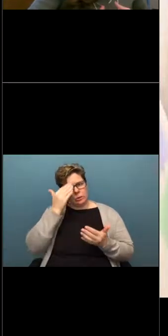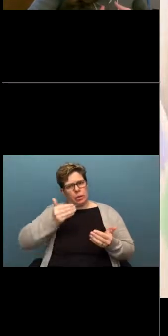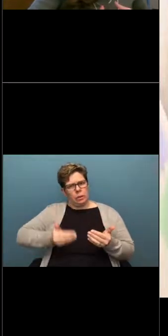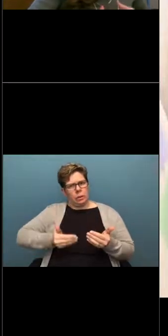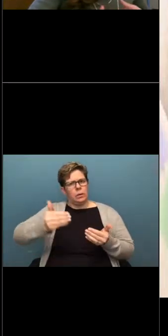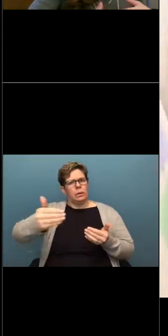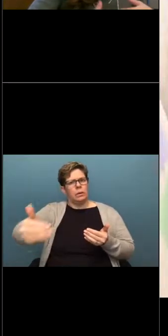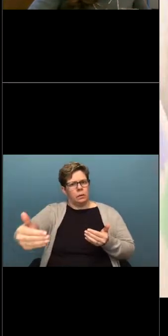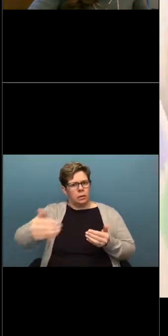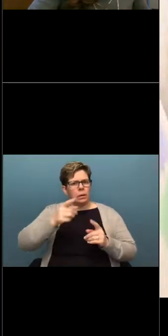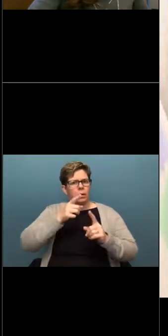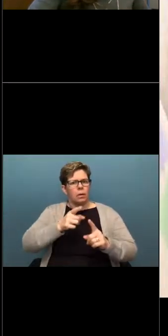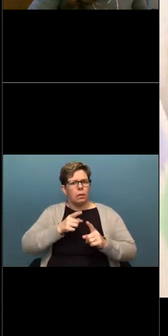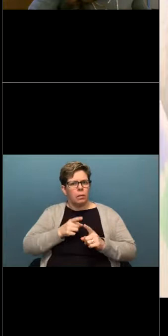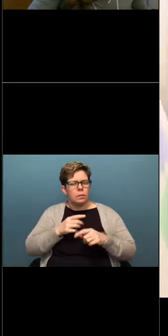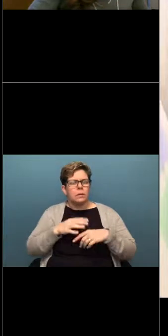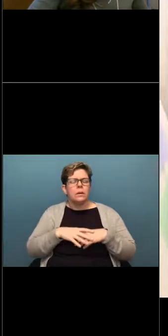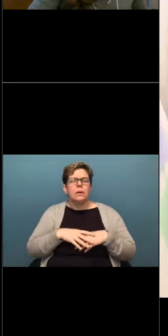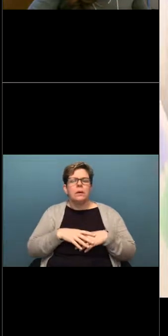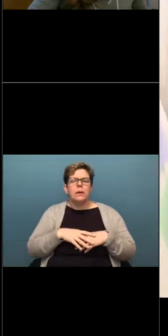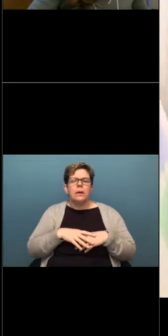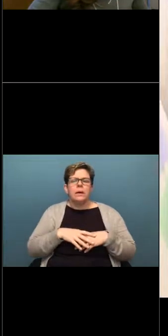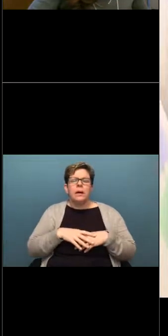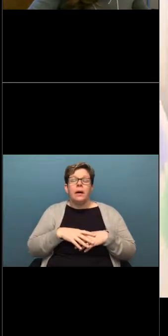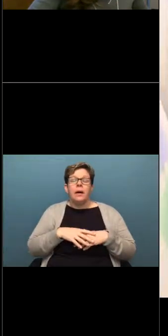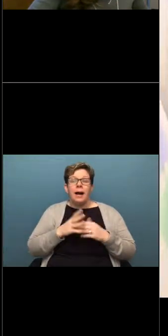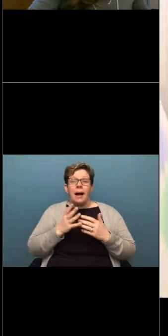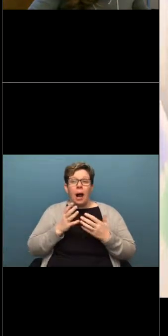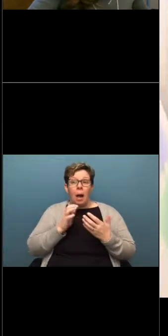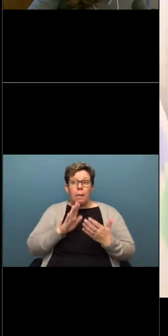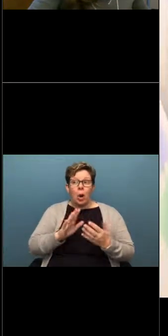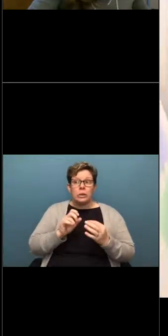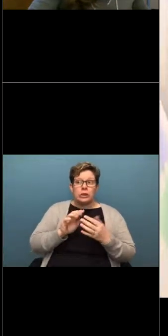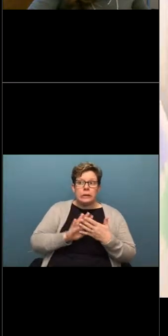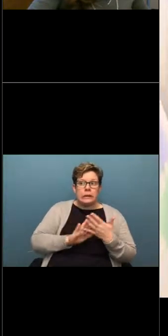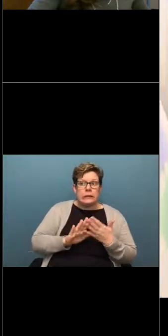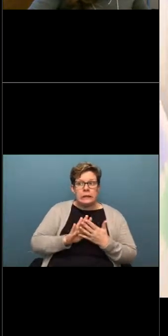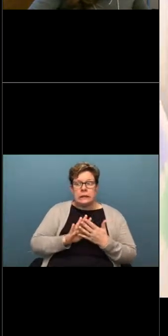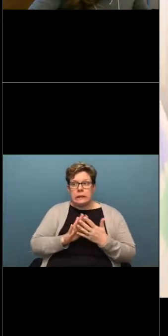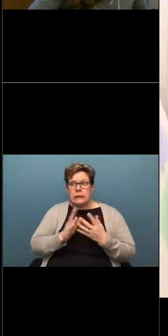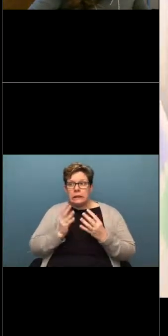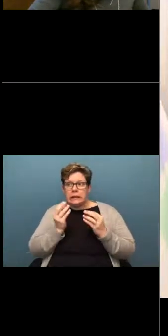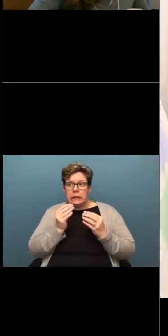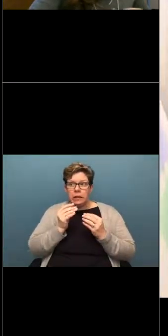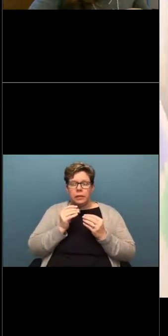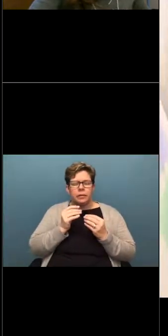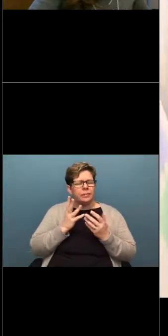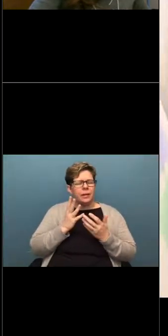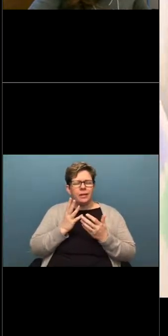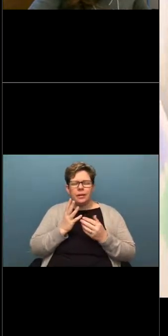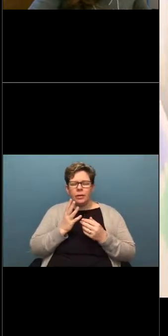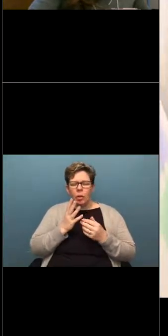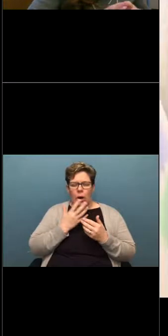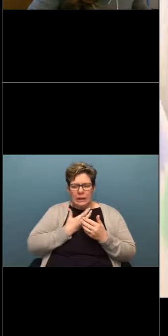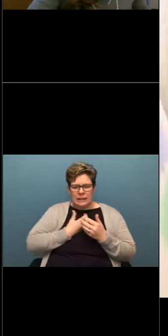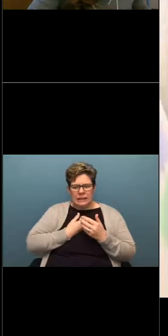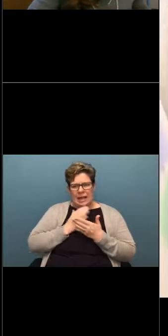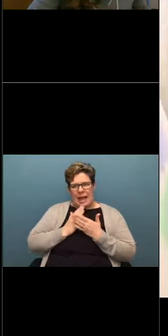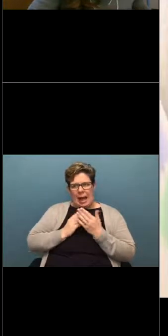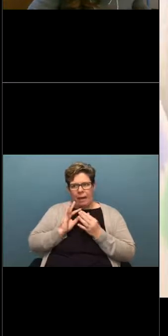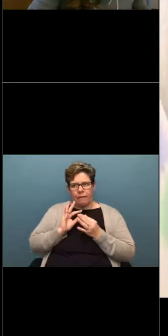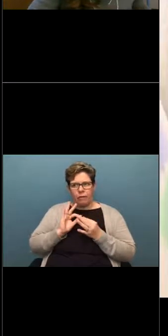things clearly and plainly really is the best approach. Things that are unspoken or unclear can